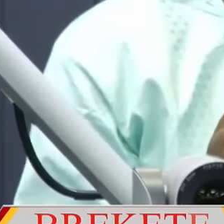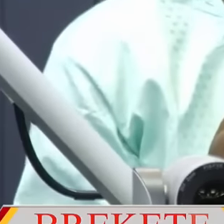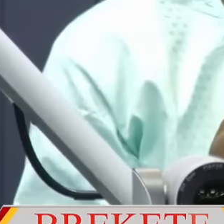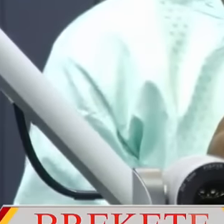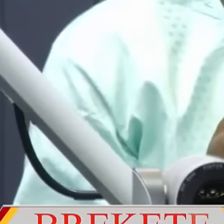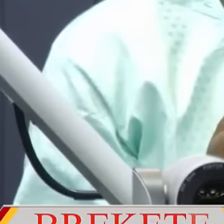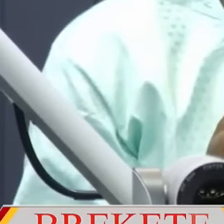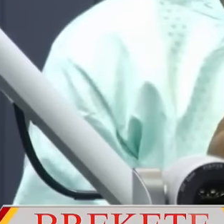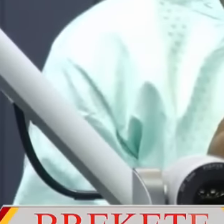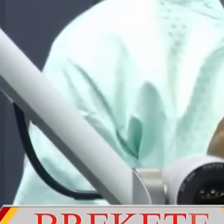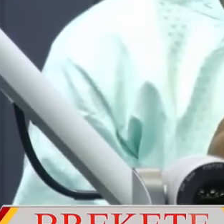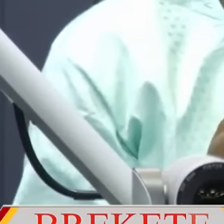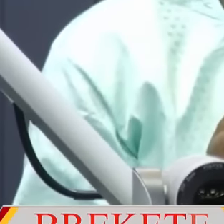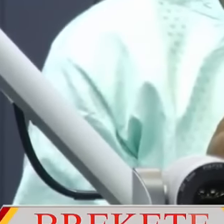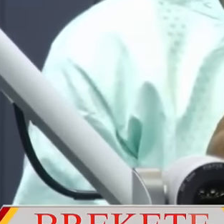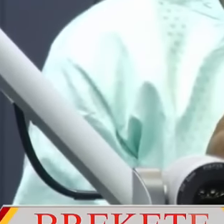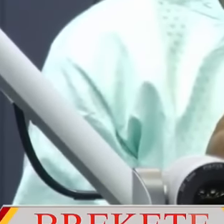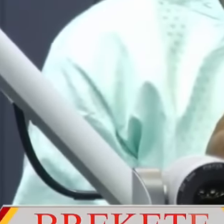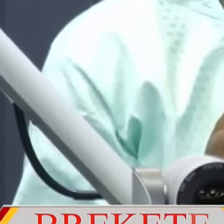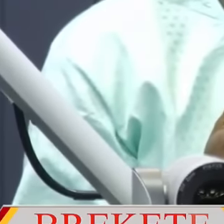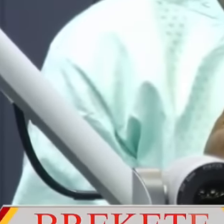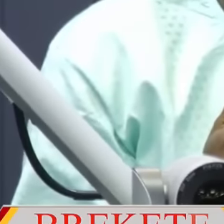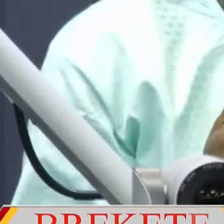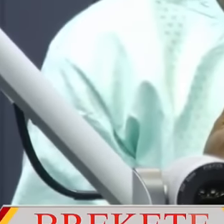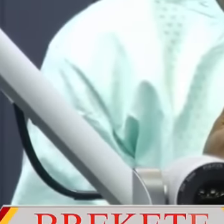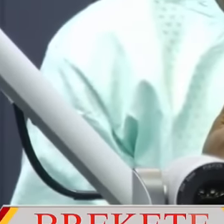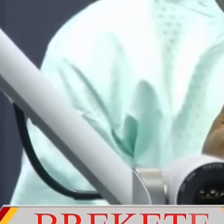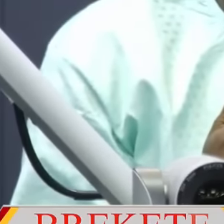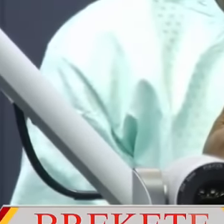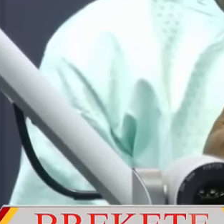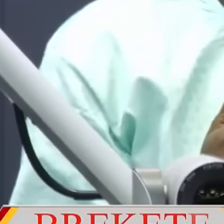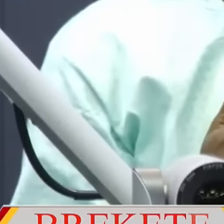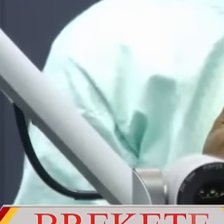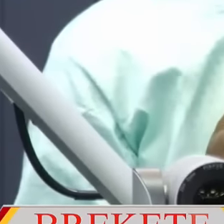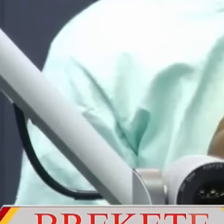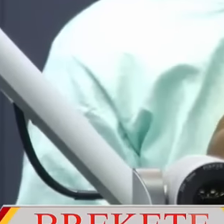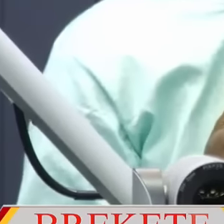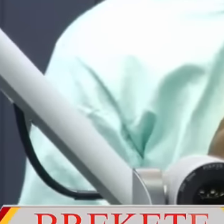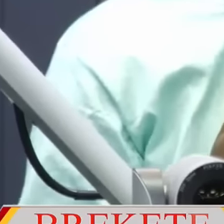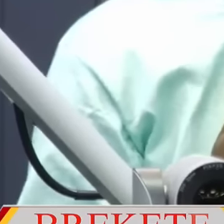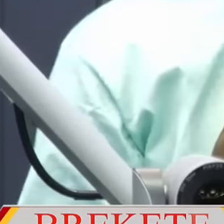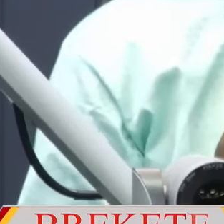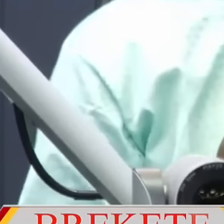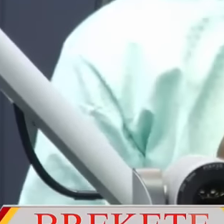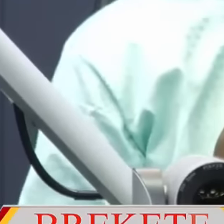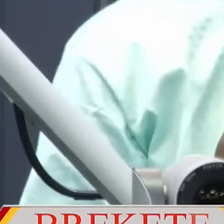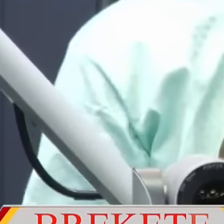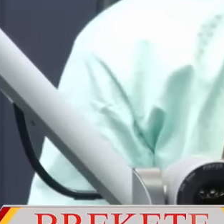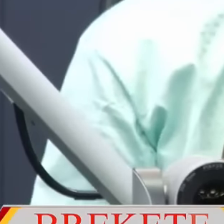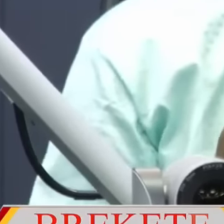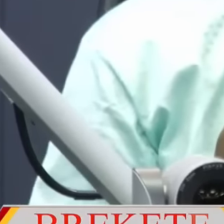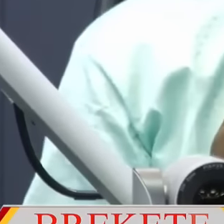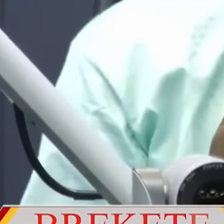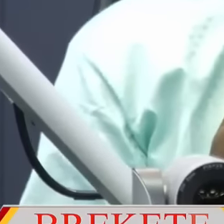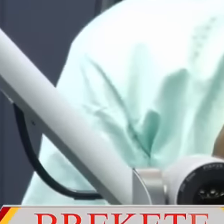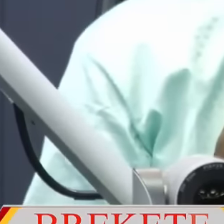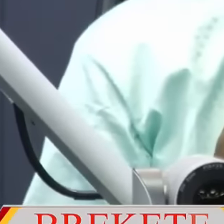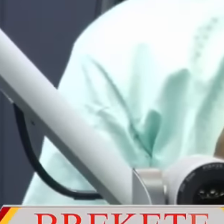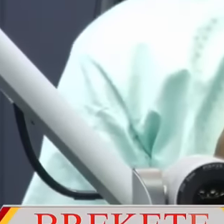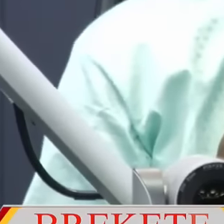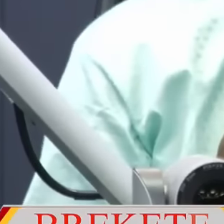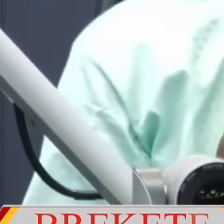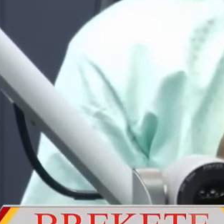kaji to ni da ni da ma tunda aka gaya mini nake to mun filanin ga menene dai din da za a